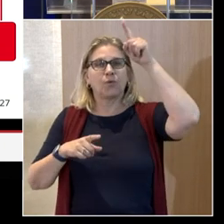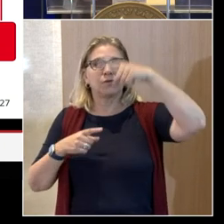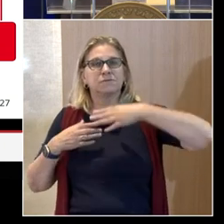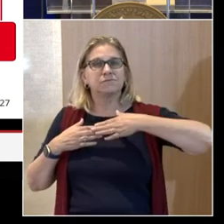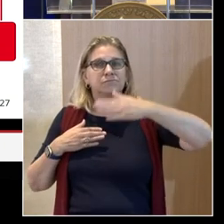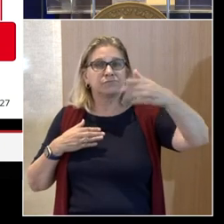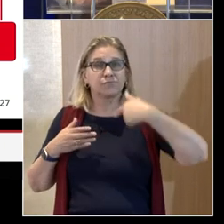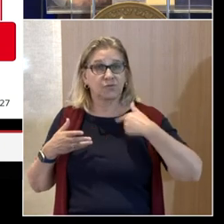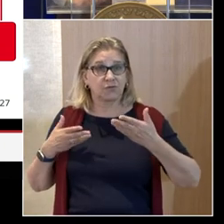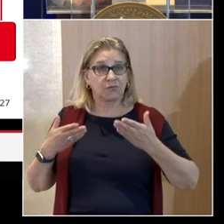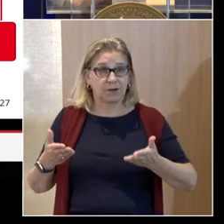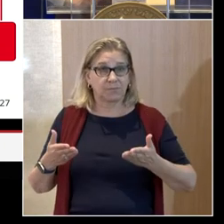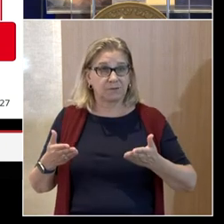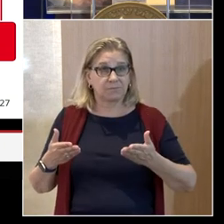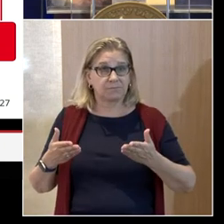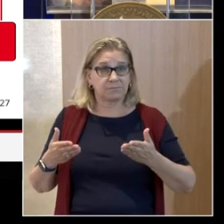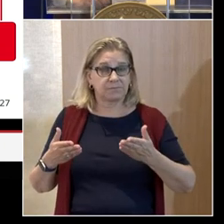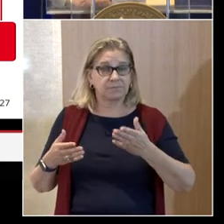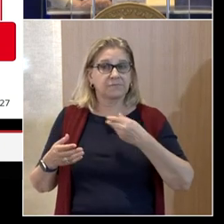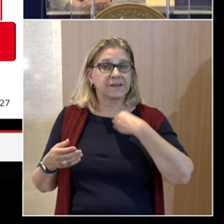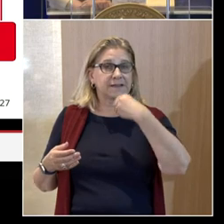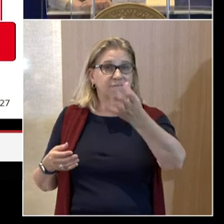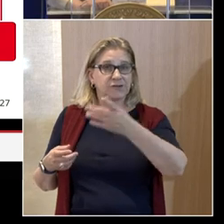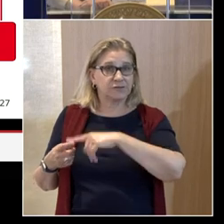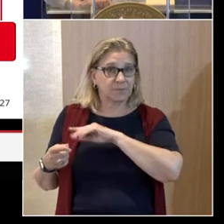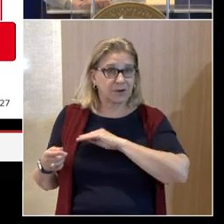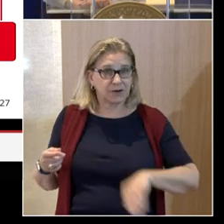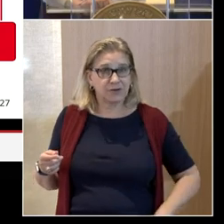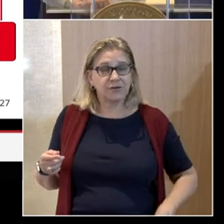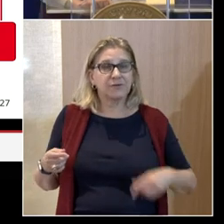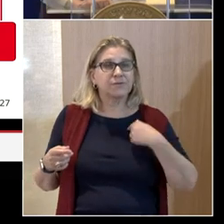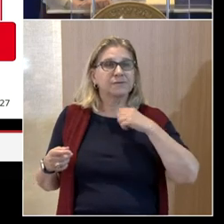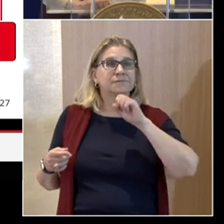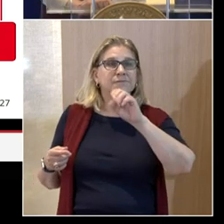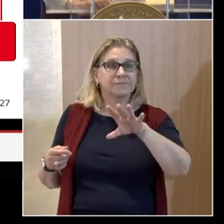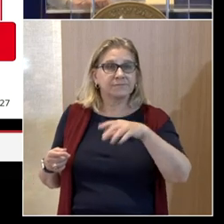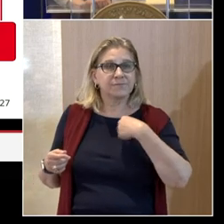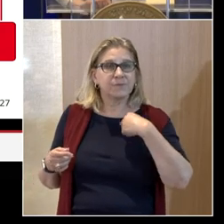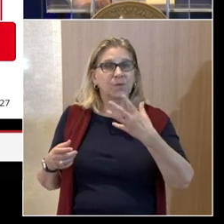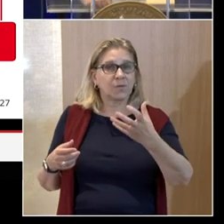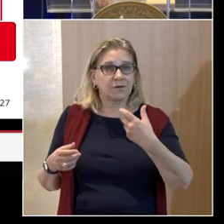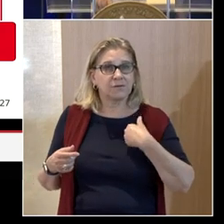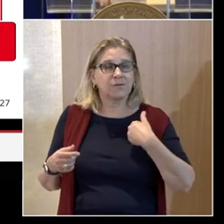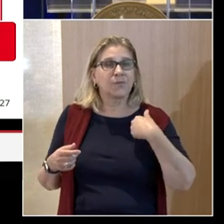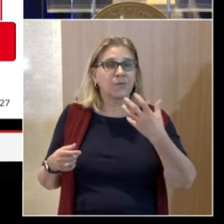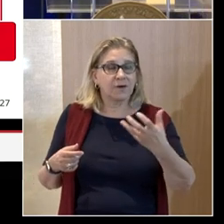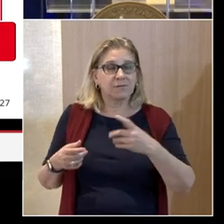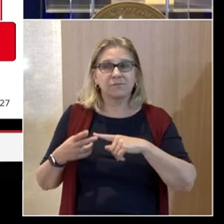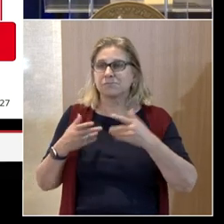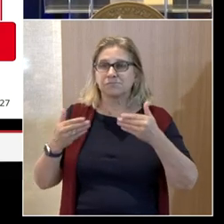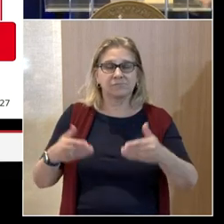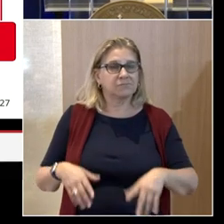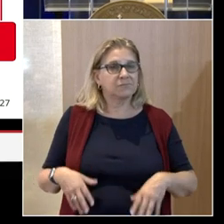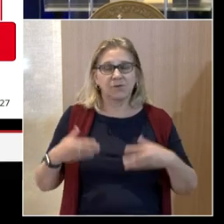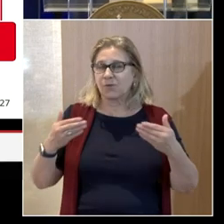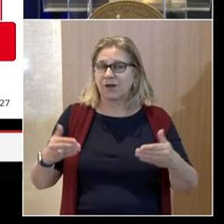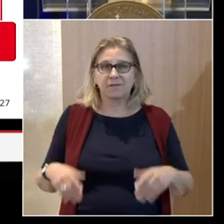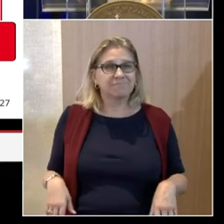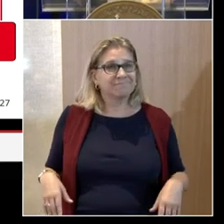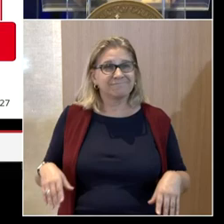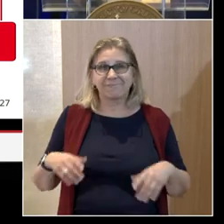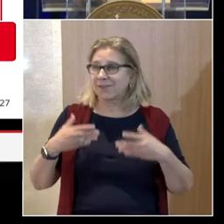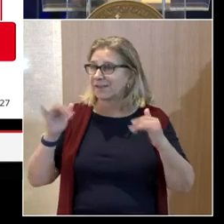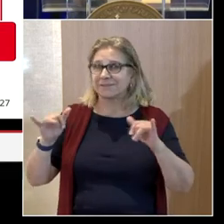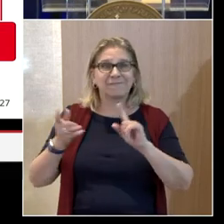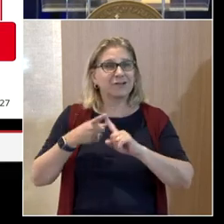go, let's do it. So I think our next step is to ask you all for some survey feedback. Yes. Can we take it back? Yes.